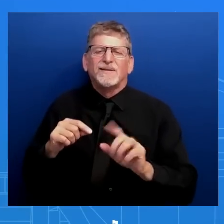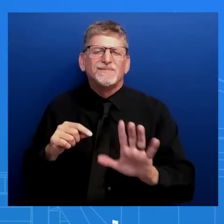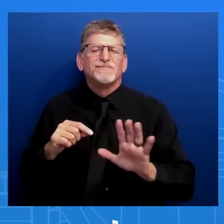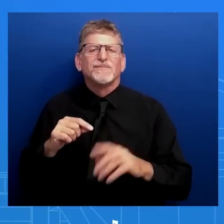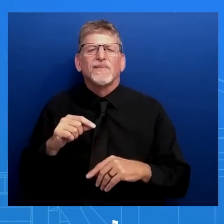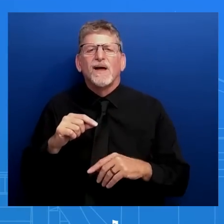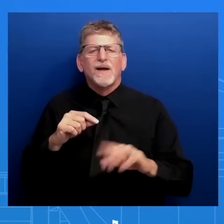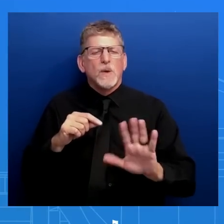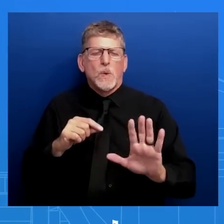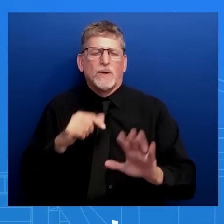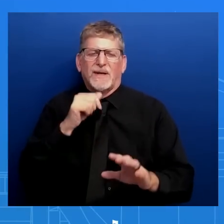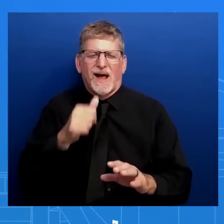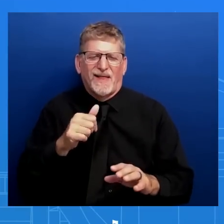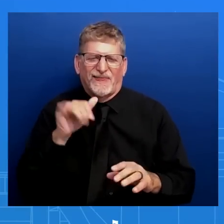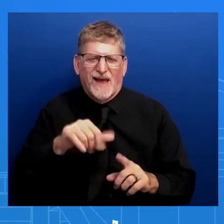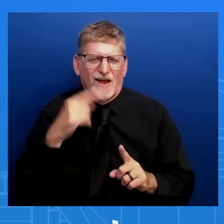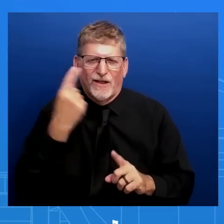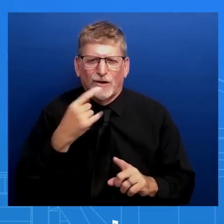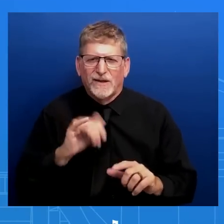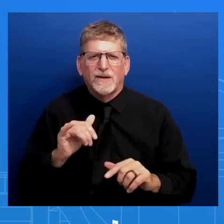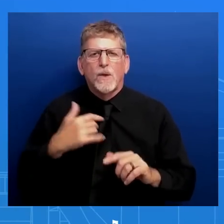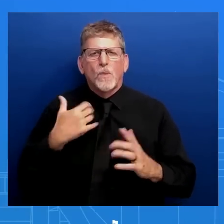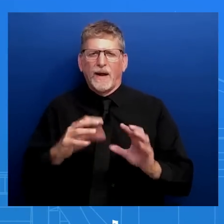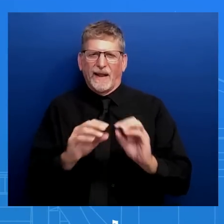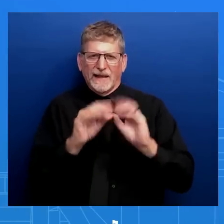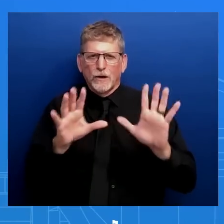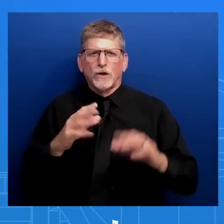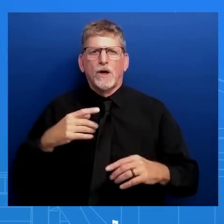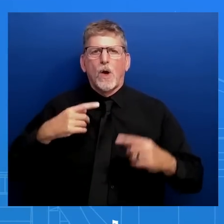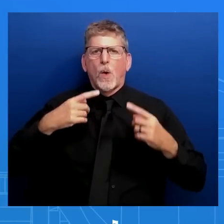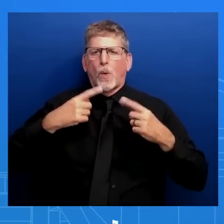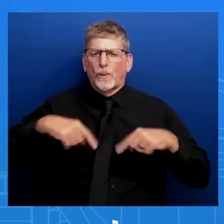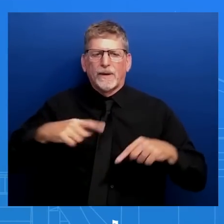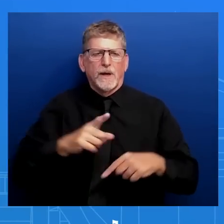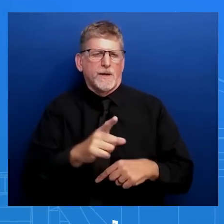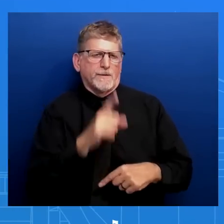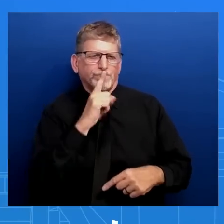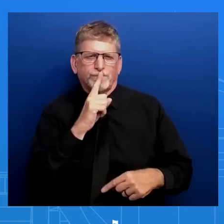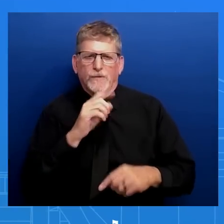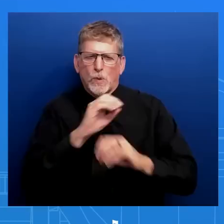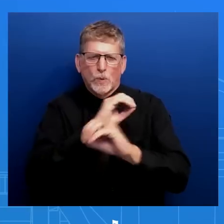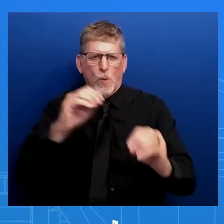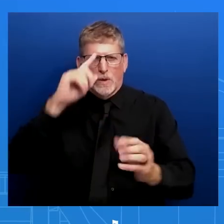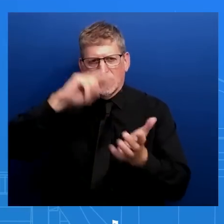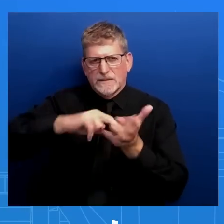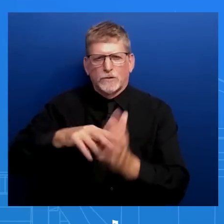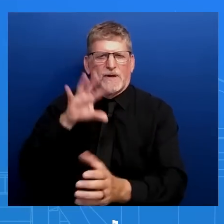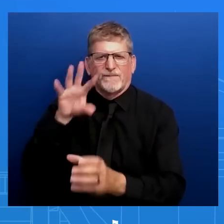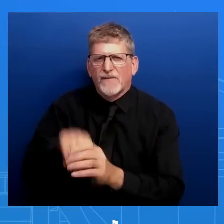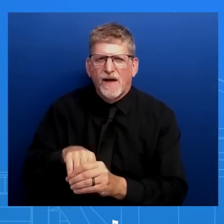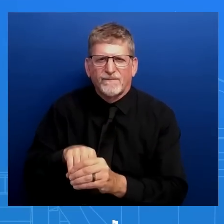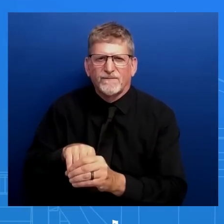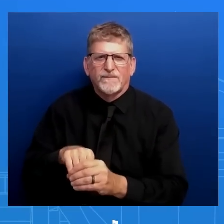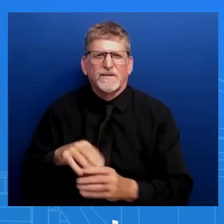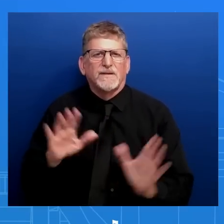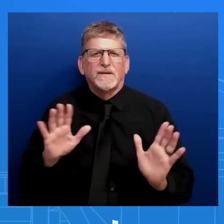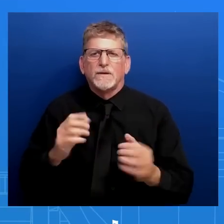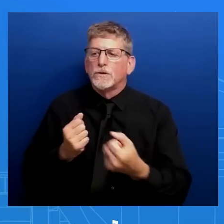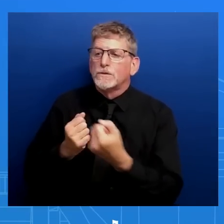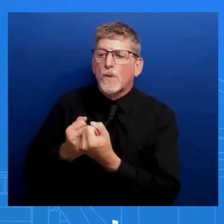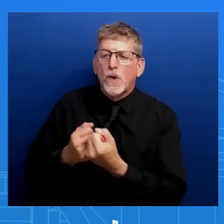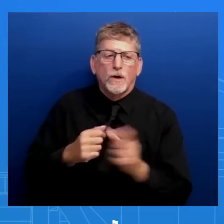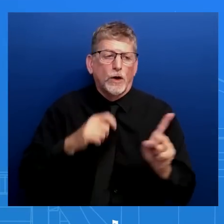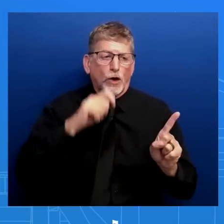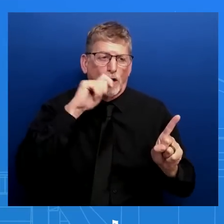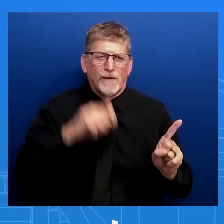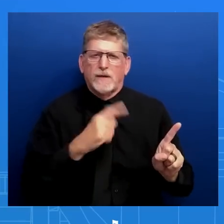have no intention of being involved. What we are going to be involved in is supporting Ukraine. There's been Brent crude increase this morning. There